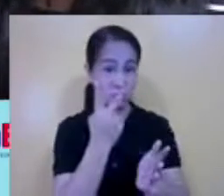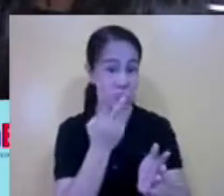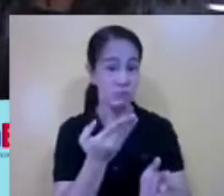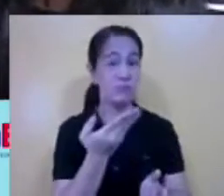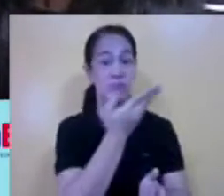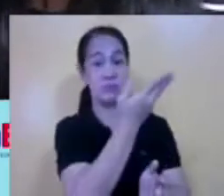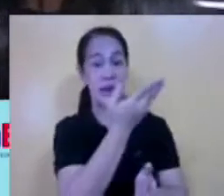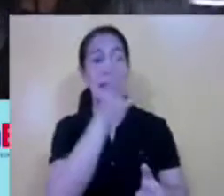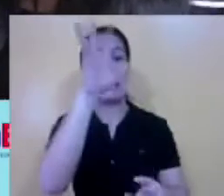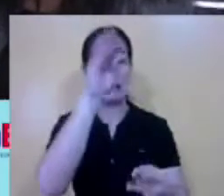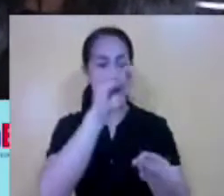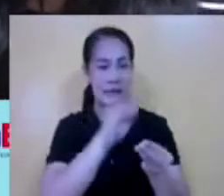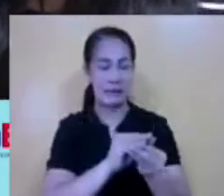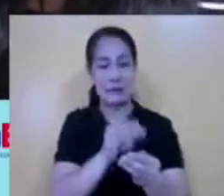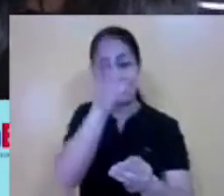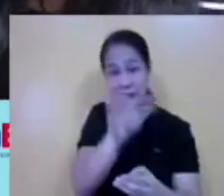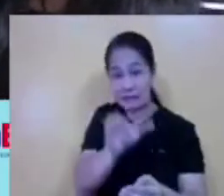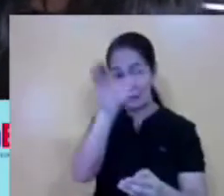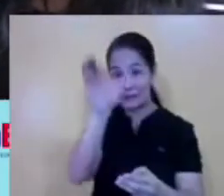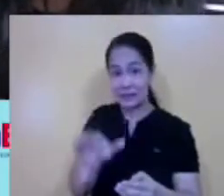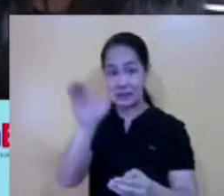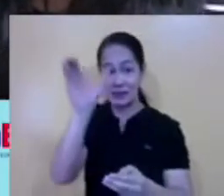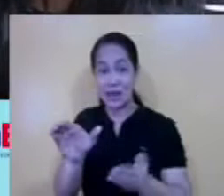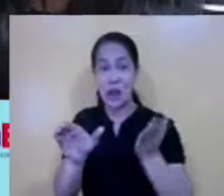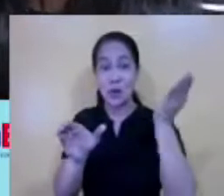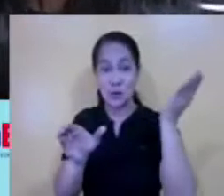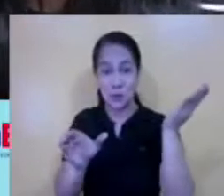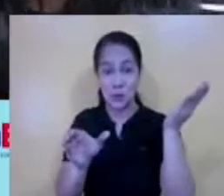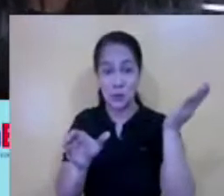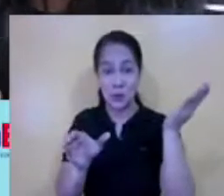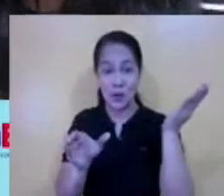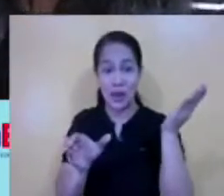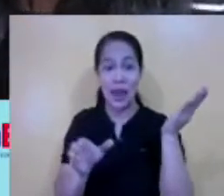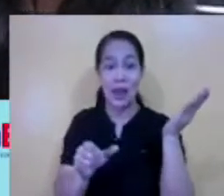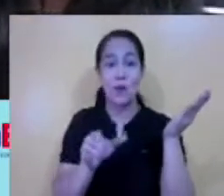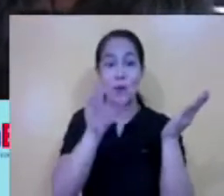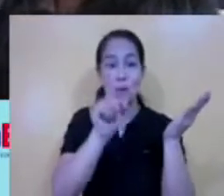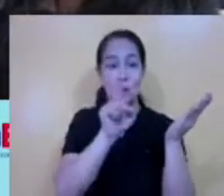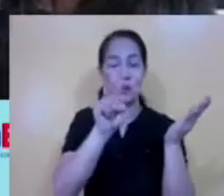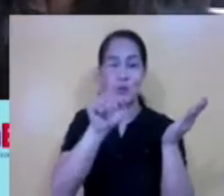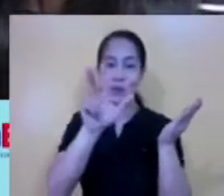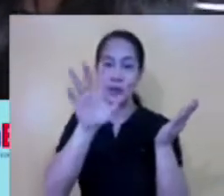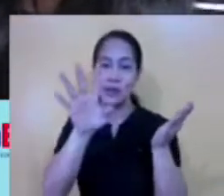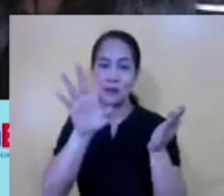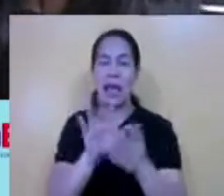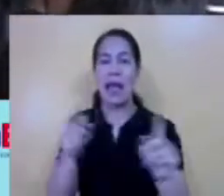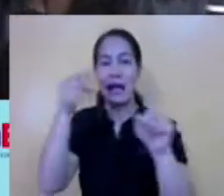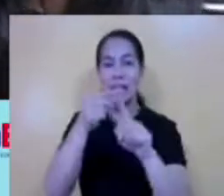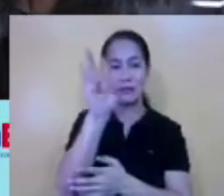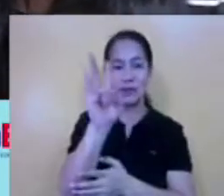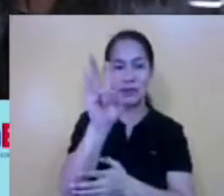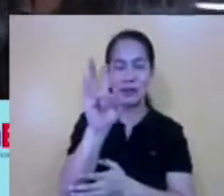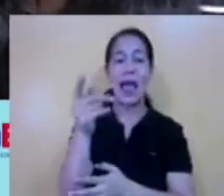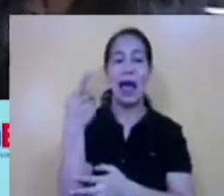of indicators. You will see that the domains 1, 2, 3 until 7 has corresponding